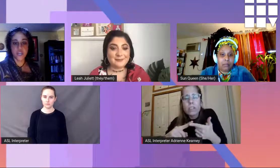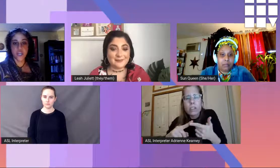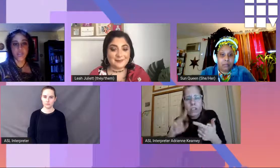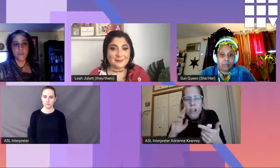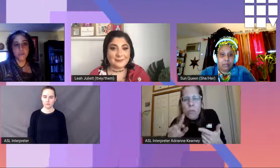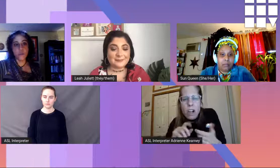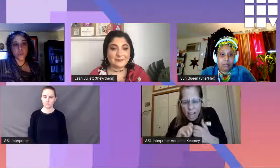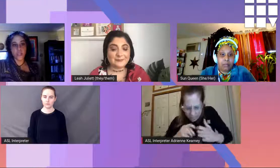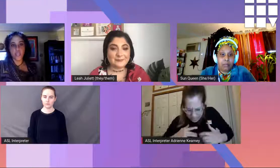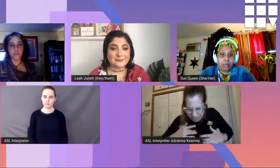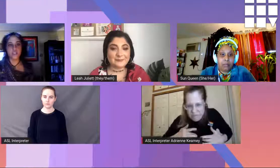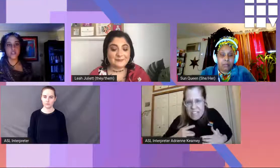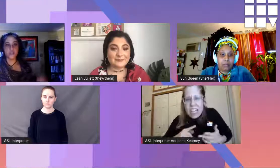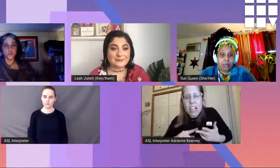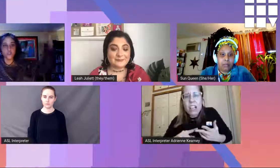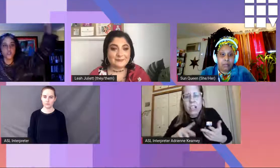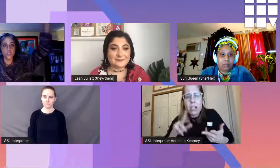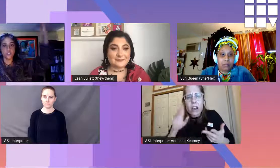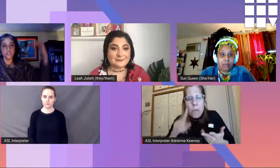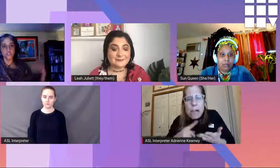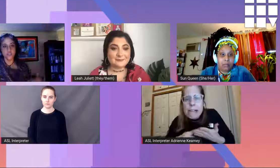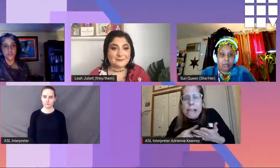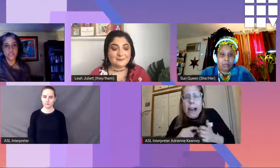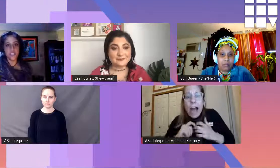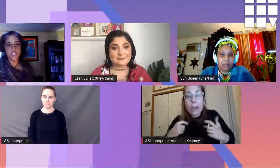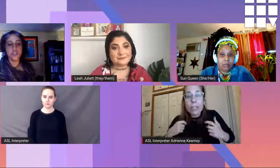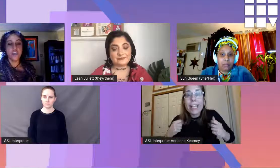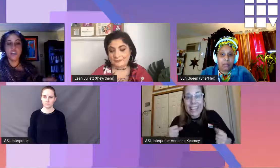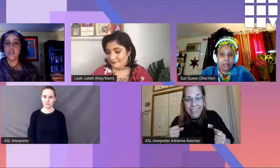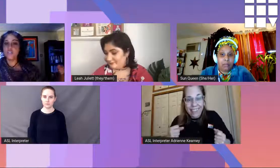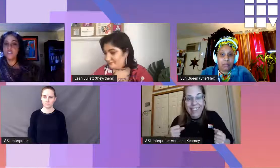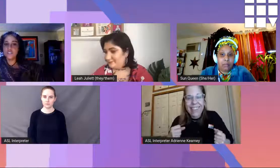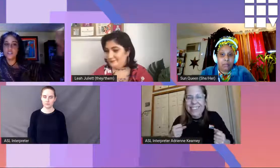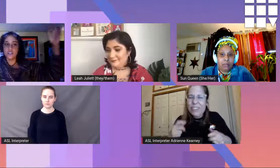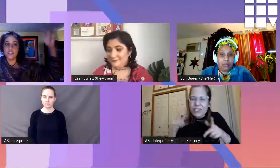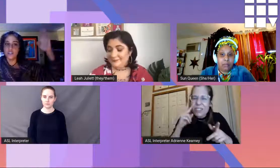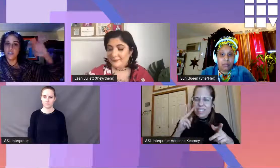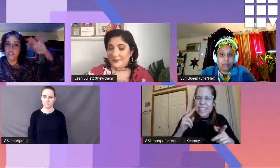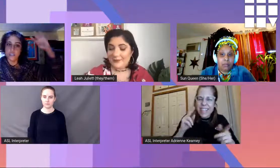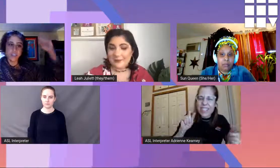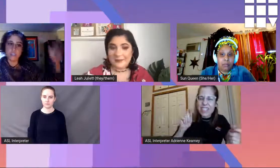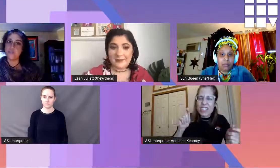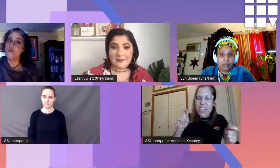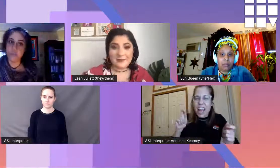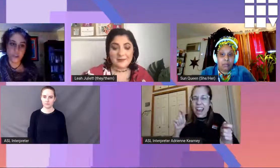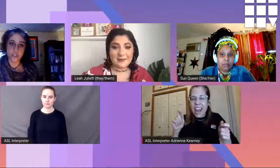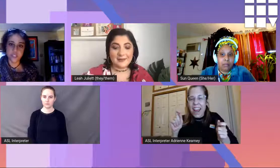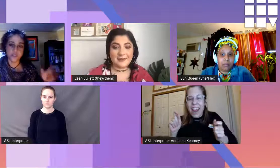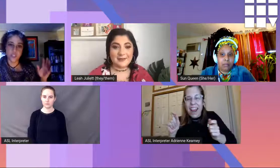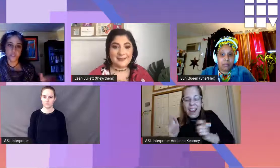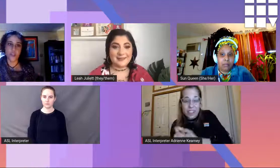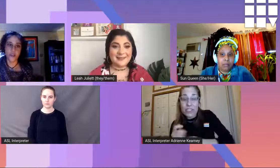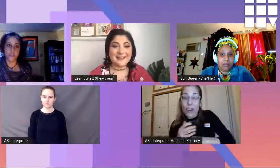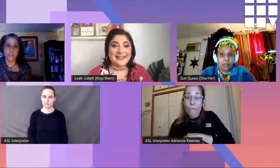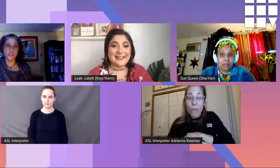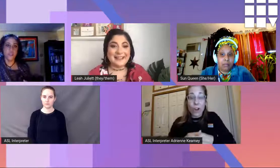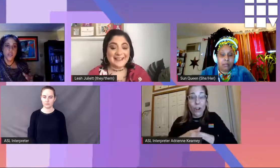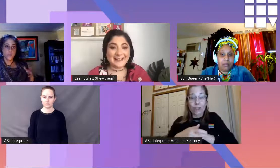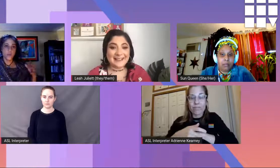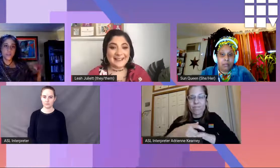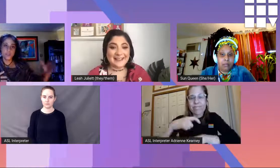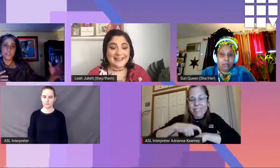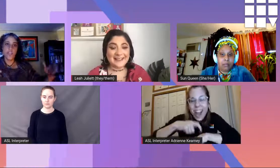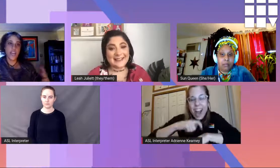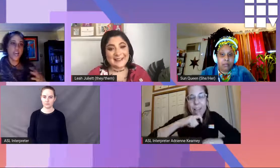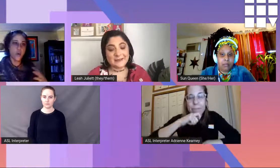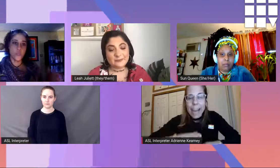that other side. But I want to name that. So as folks are listening to this conversation, understand that now that's the Kamora breakdown. So that's all that really is.